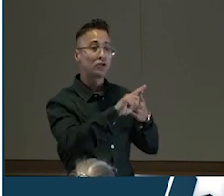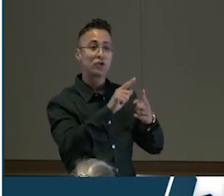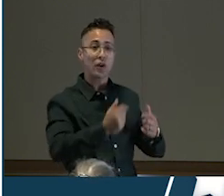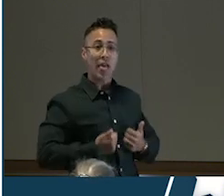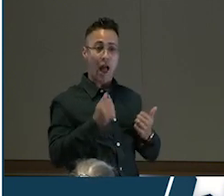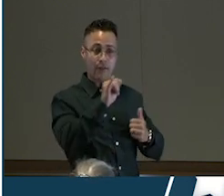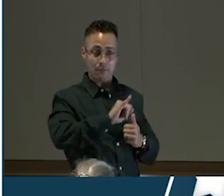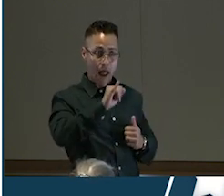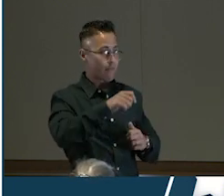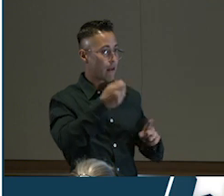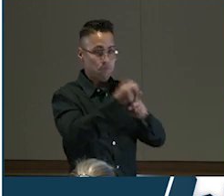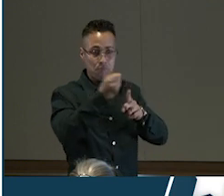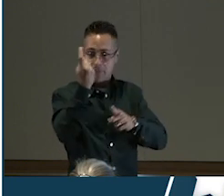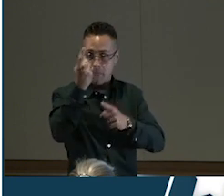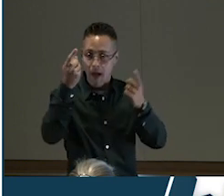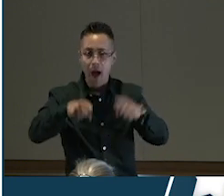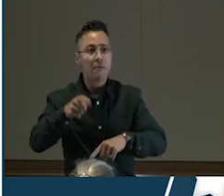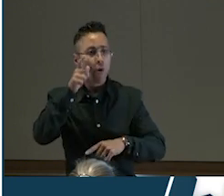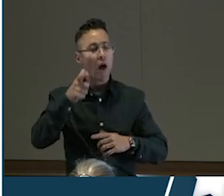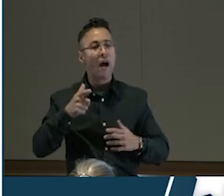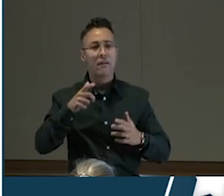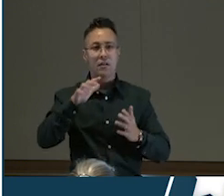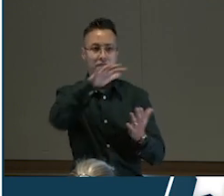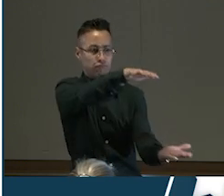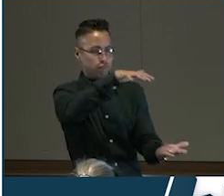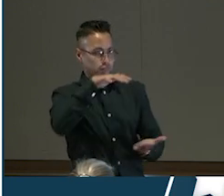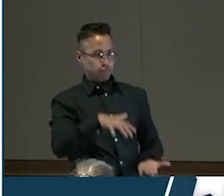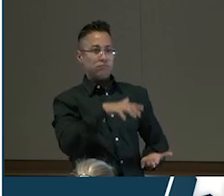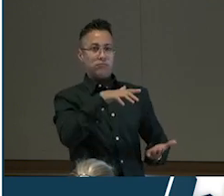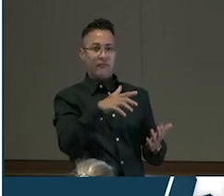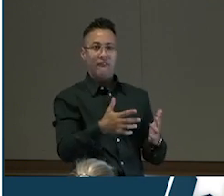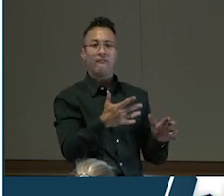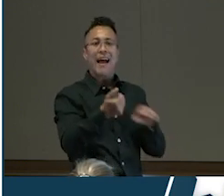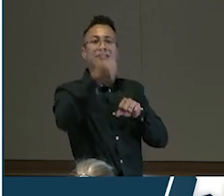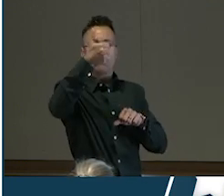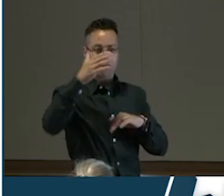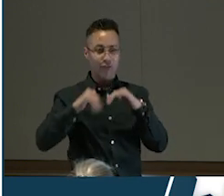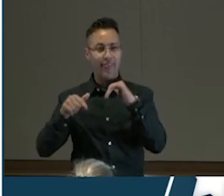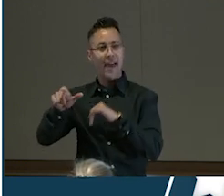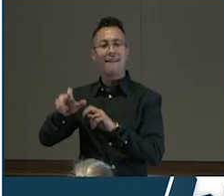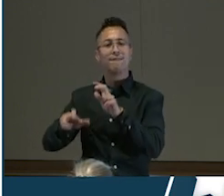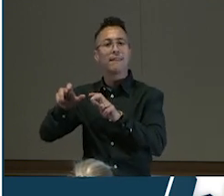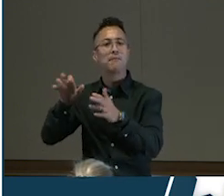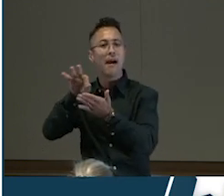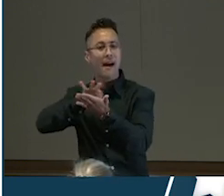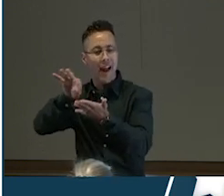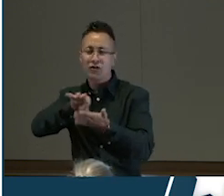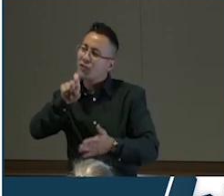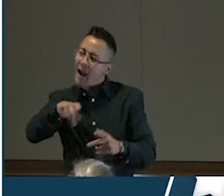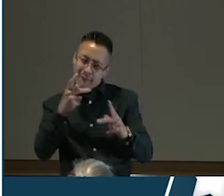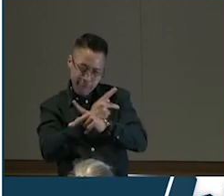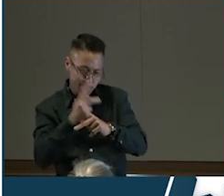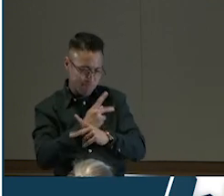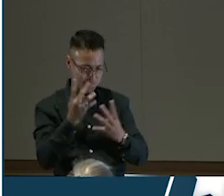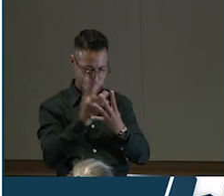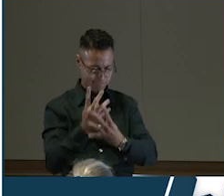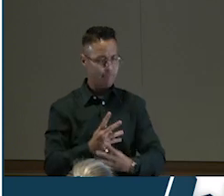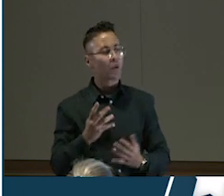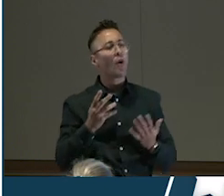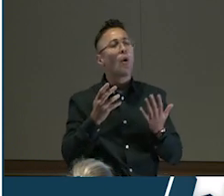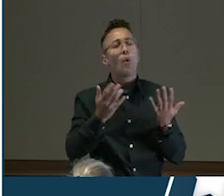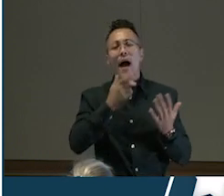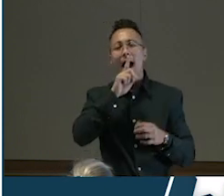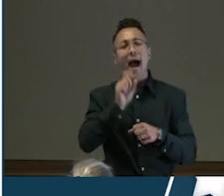death benefit right away, much more than the return of an investment account, right? So truly, we just have to evaluate what actually helps